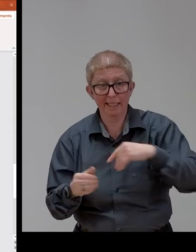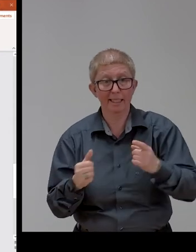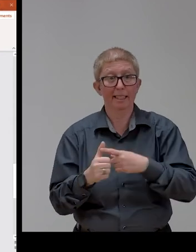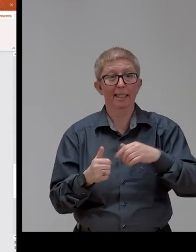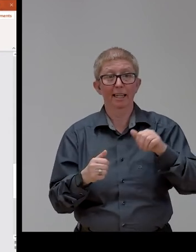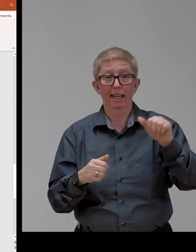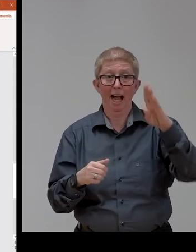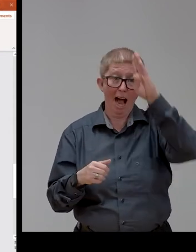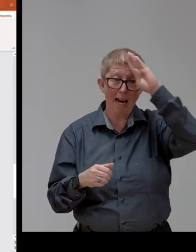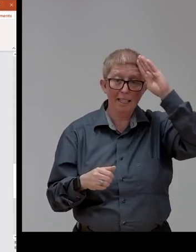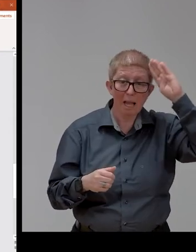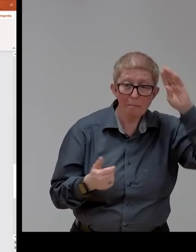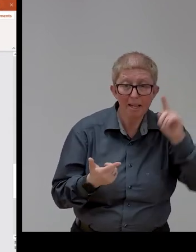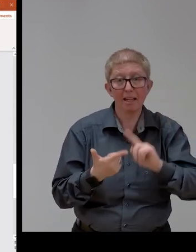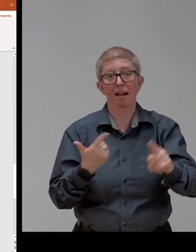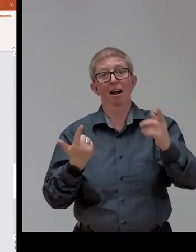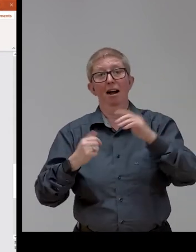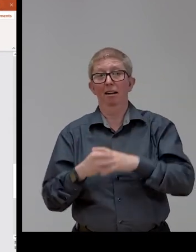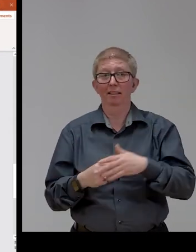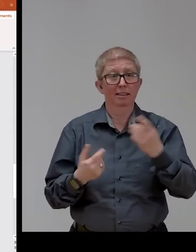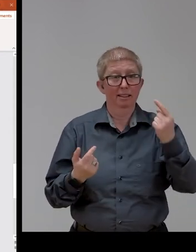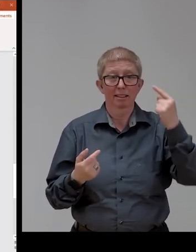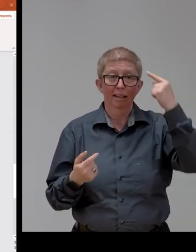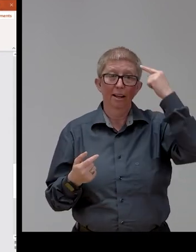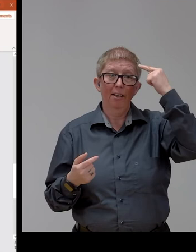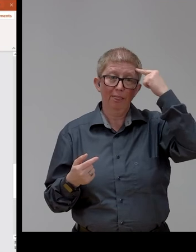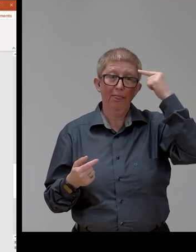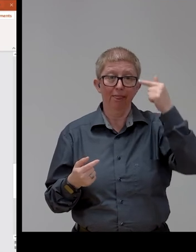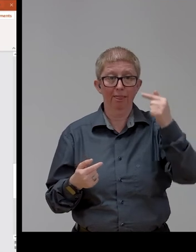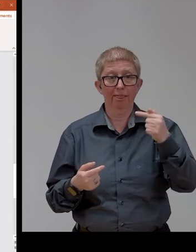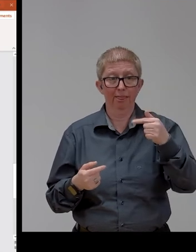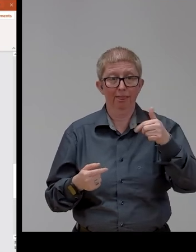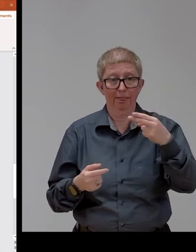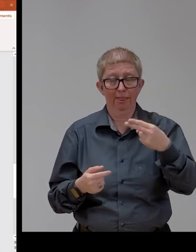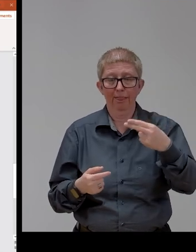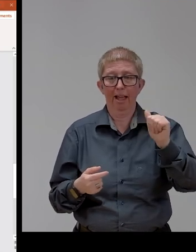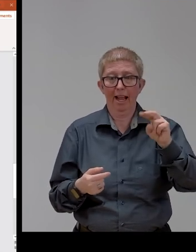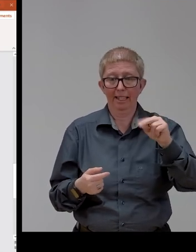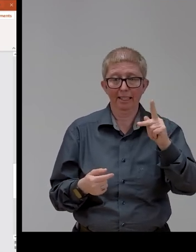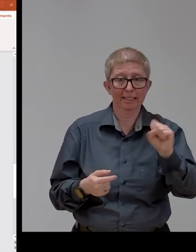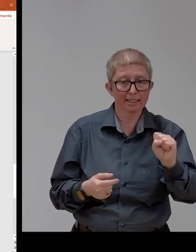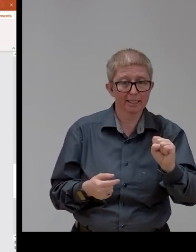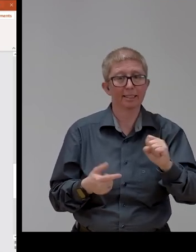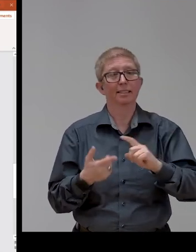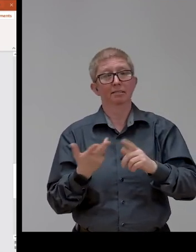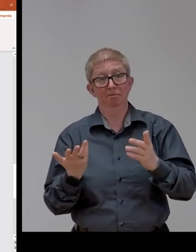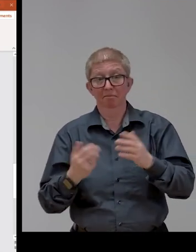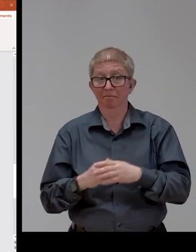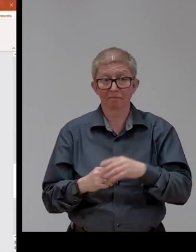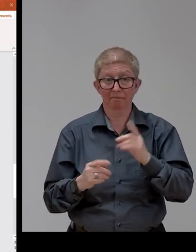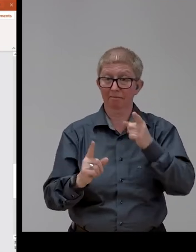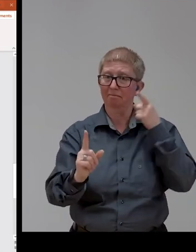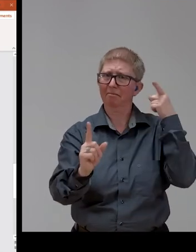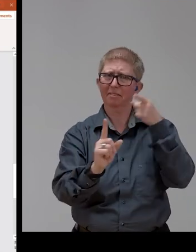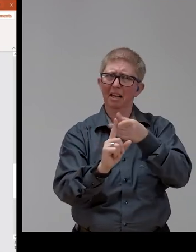players in the whole system that contribute to one cause, delivering a fairer world. A fairer